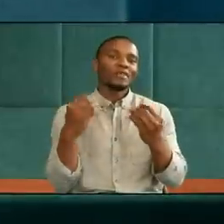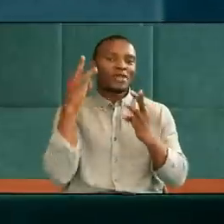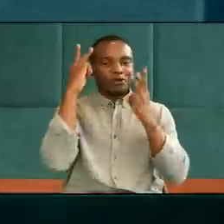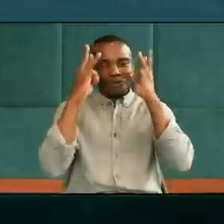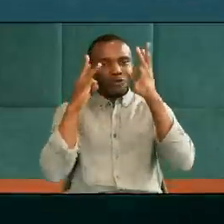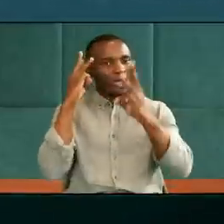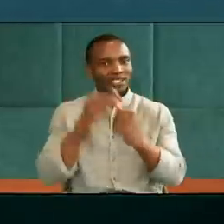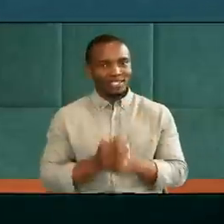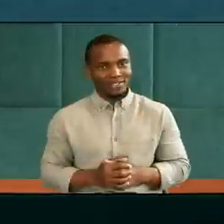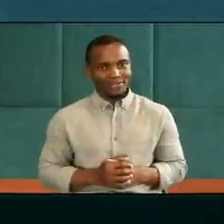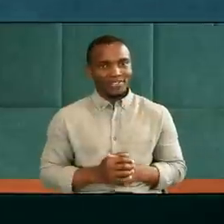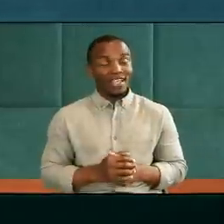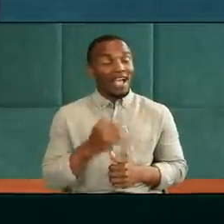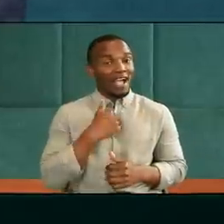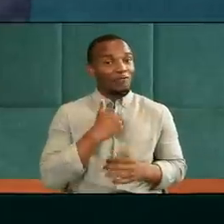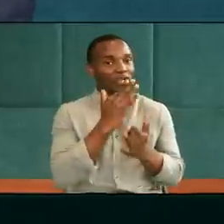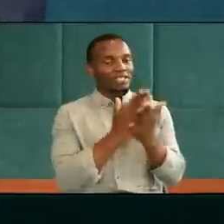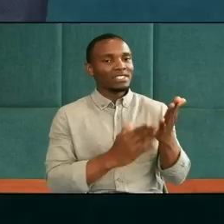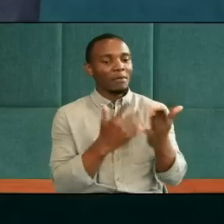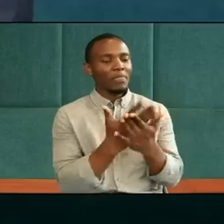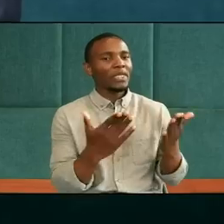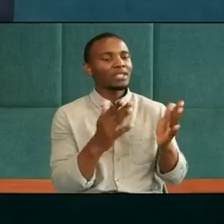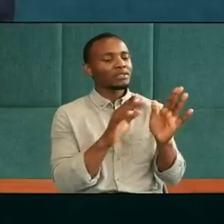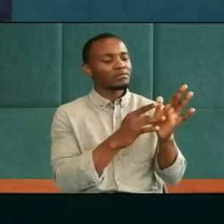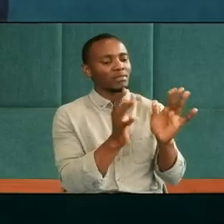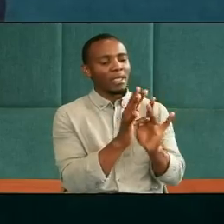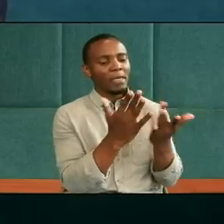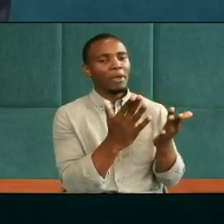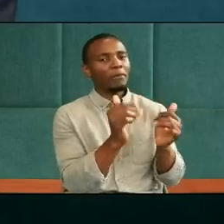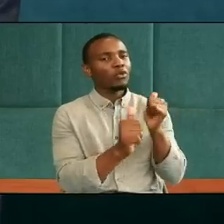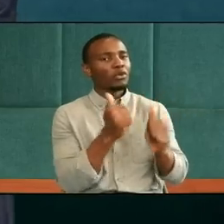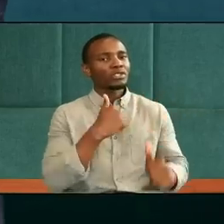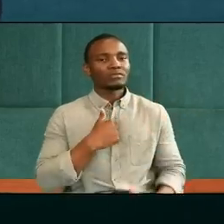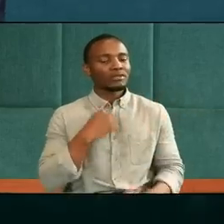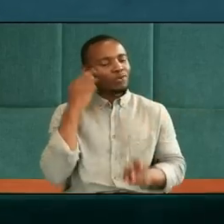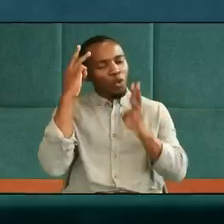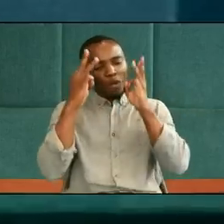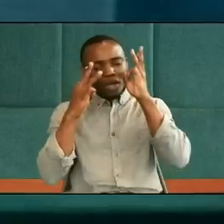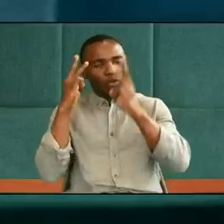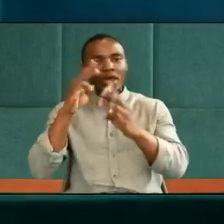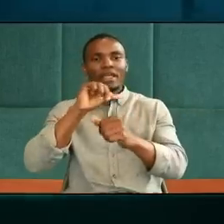That there's some stuff in the Bible that troubles me badly.